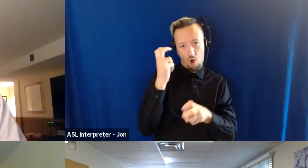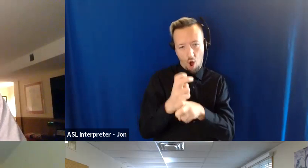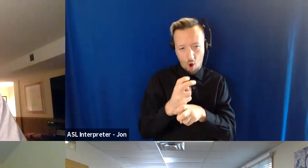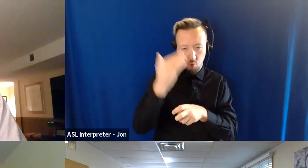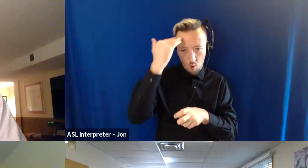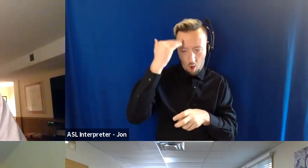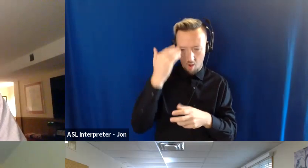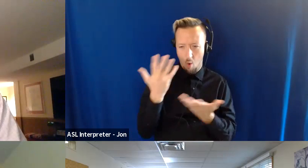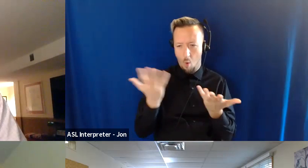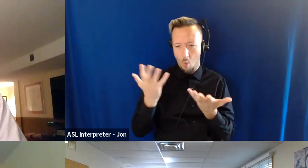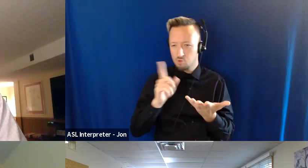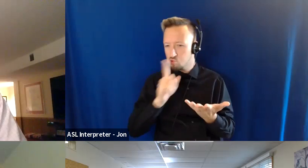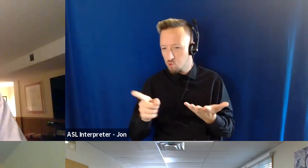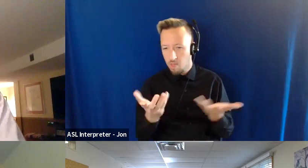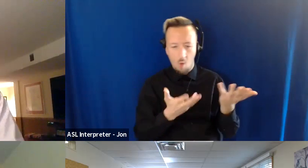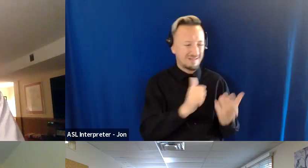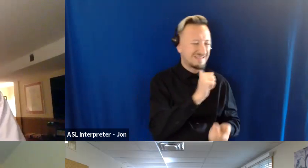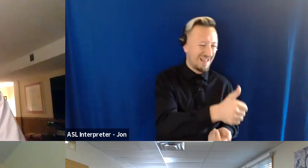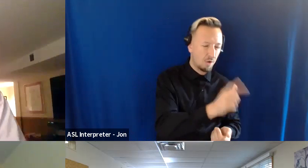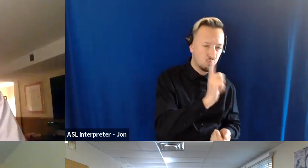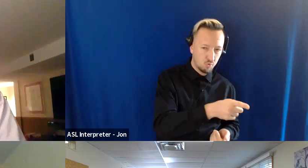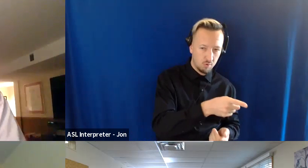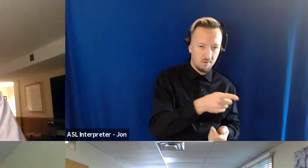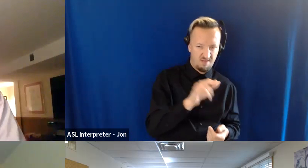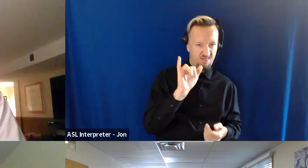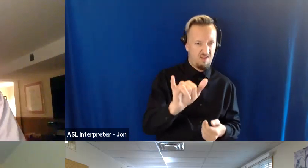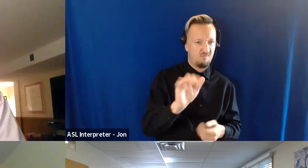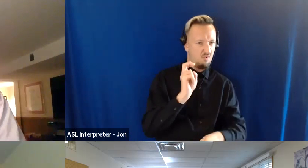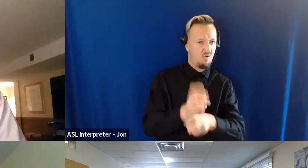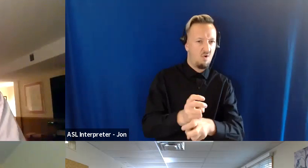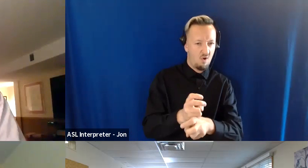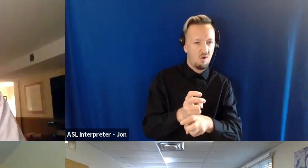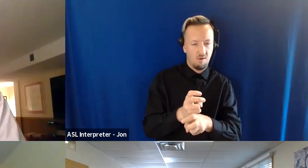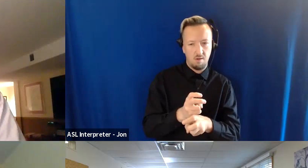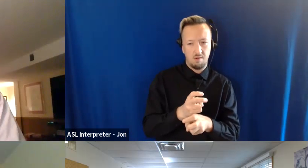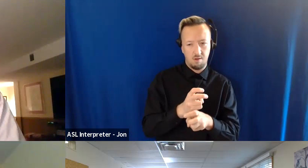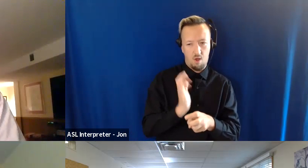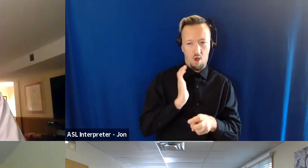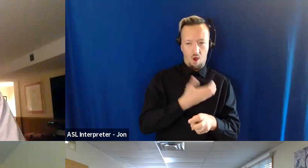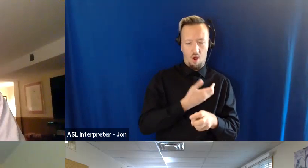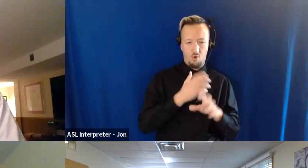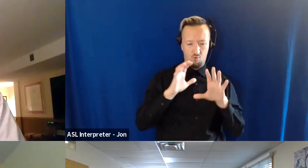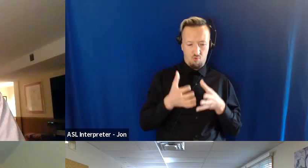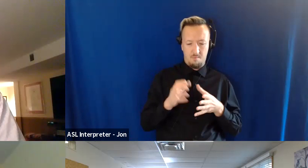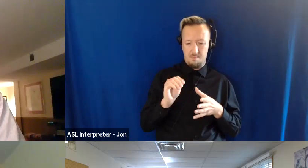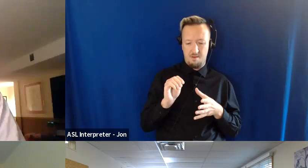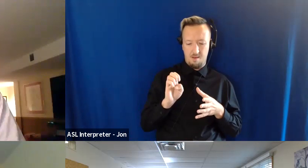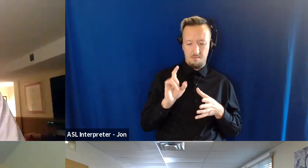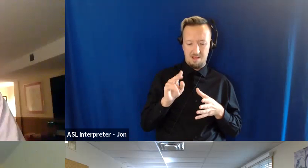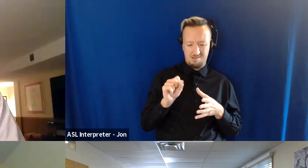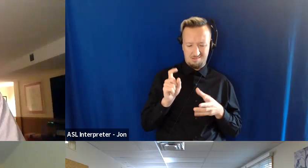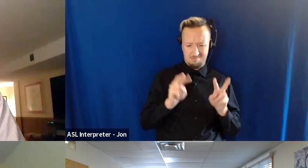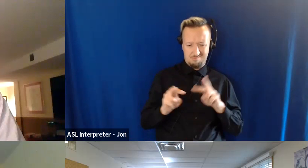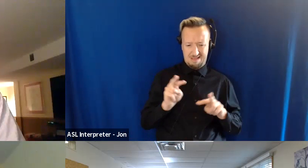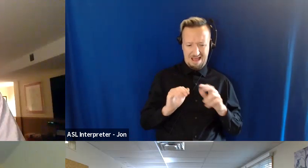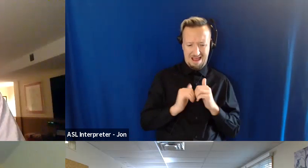not. And I think that is one of the hardest things that our generation has to deal with is making sure you do your own research